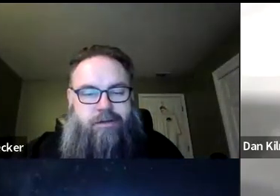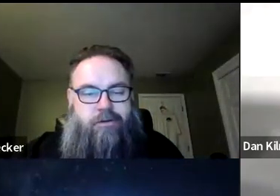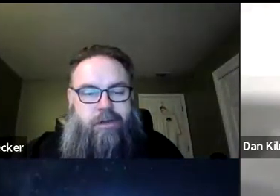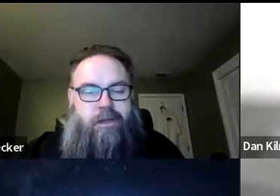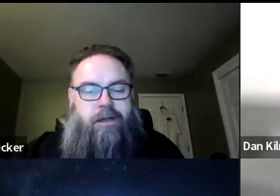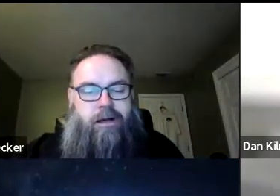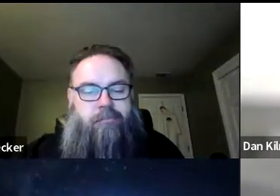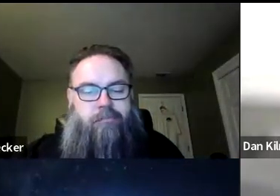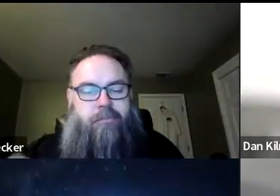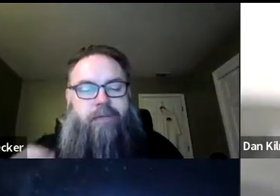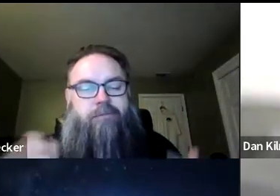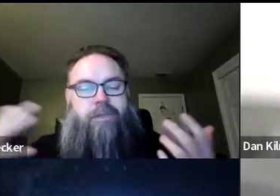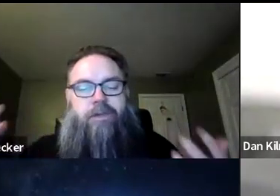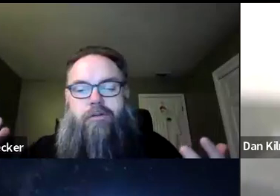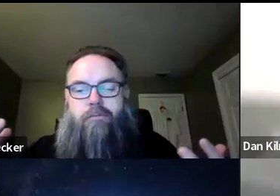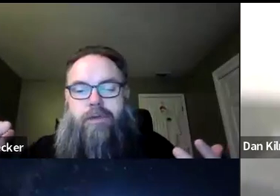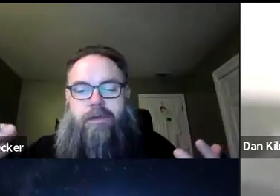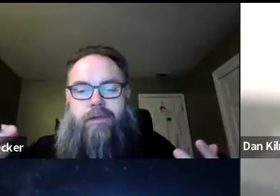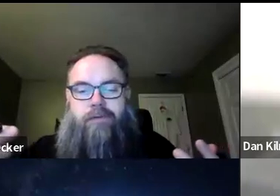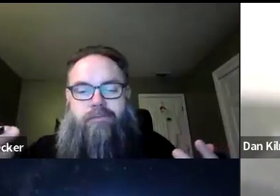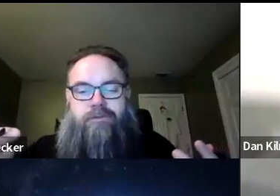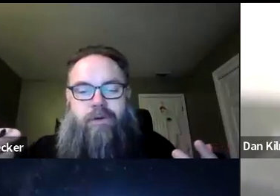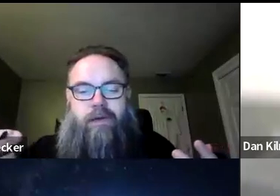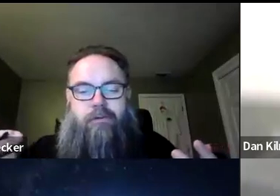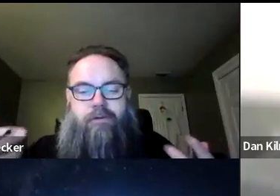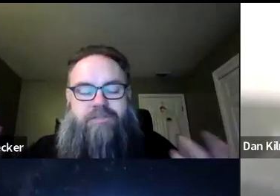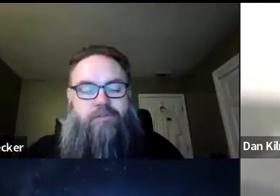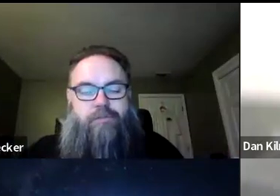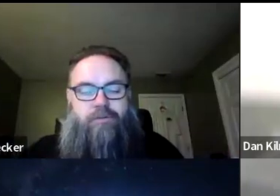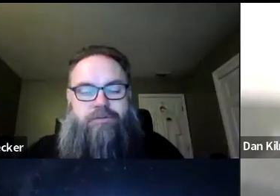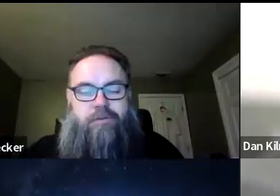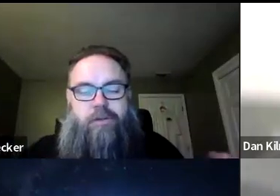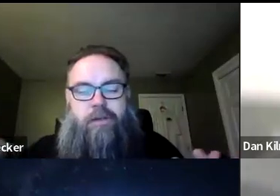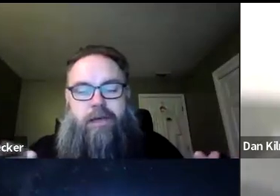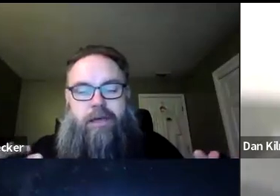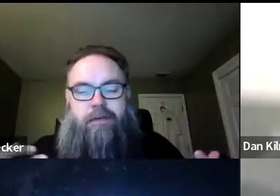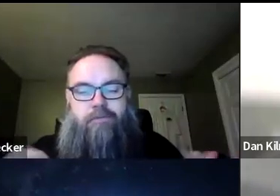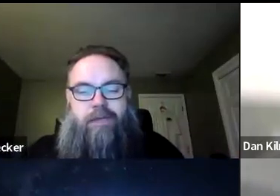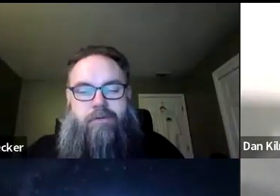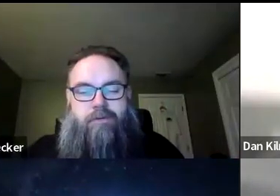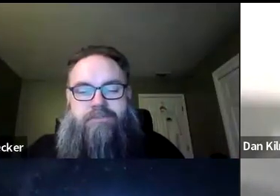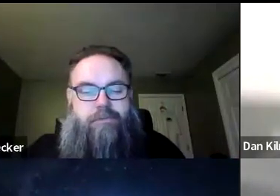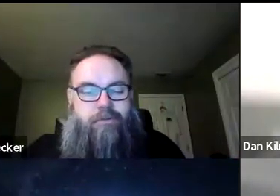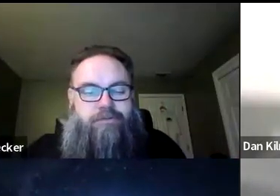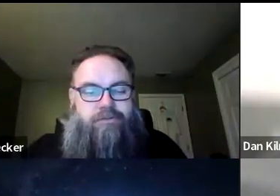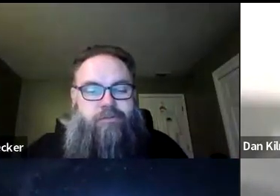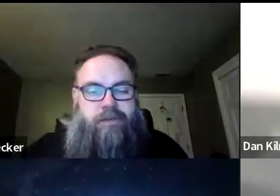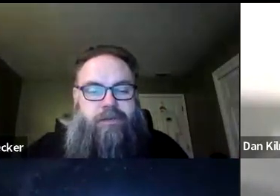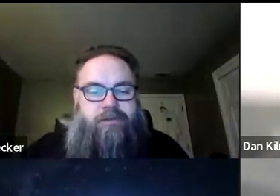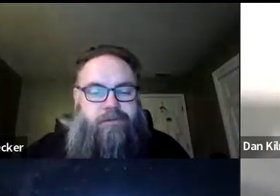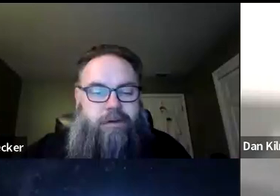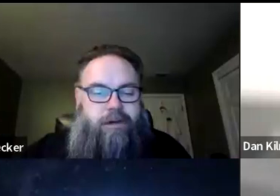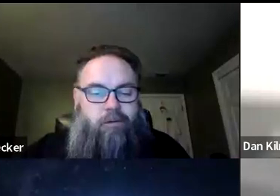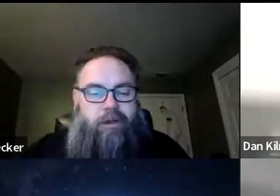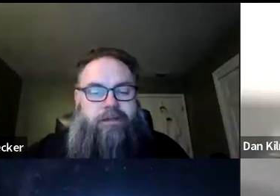there. So every year we do a request for proposal, And with that request for a proposal,